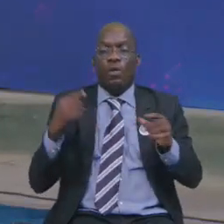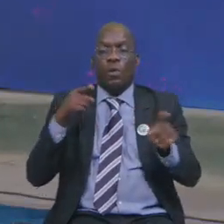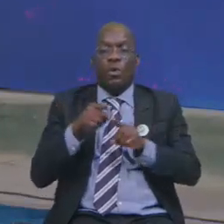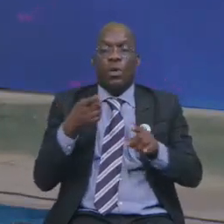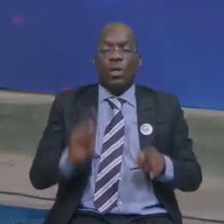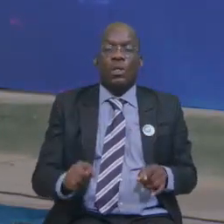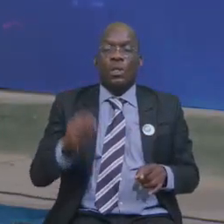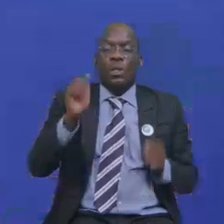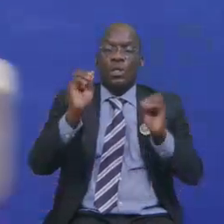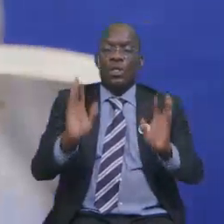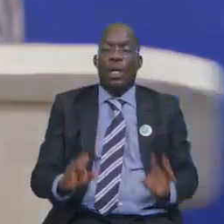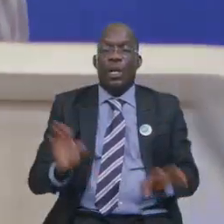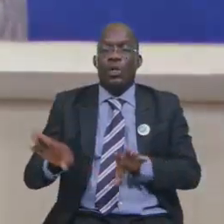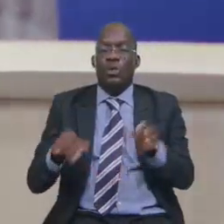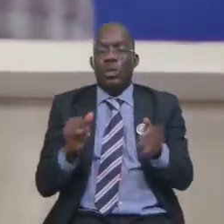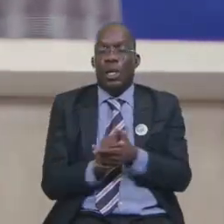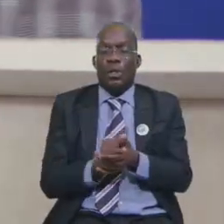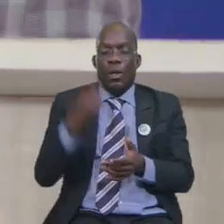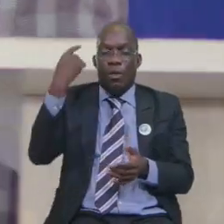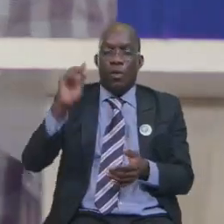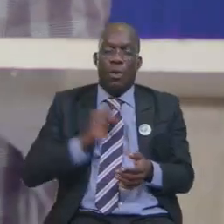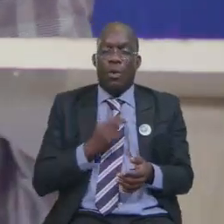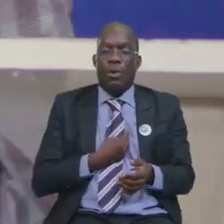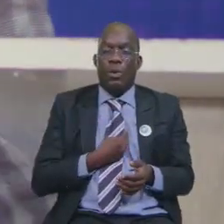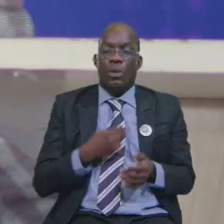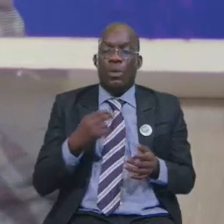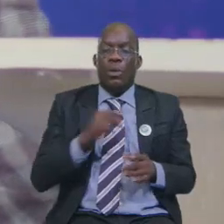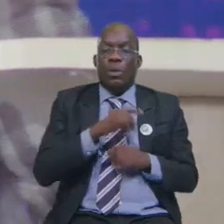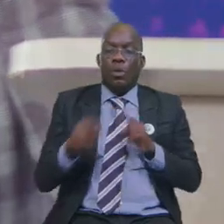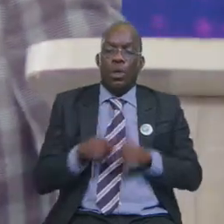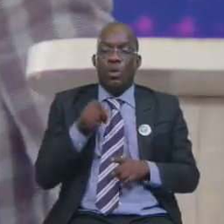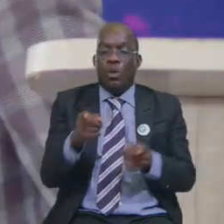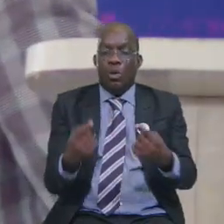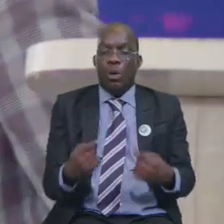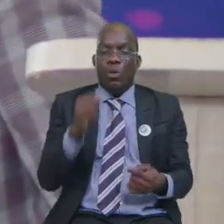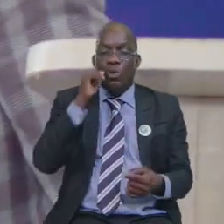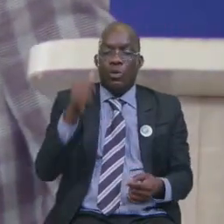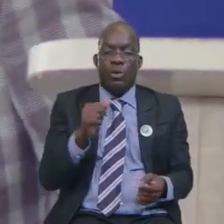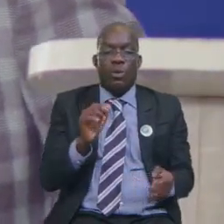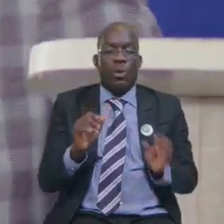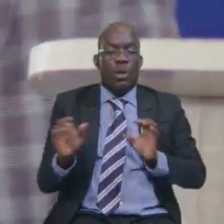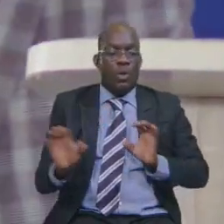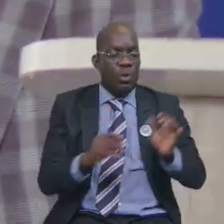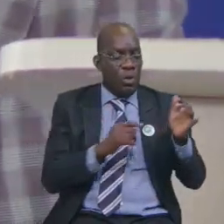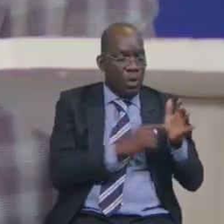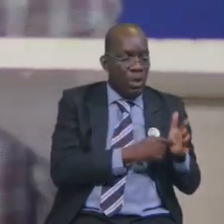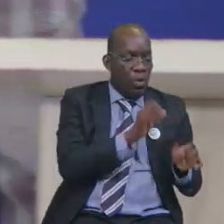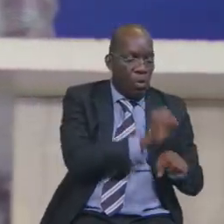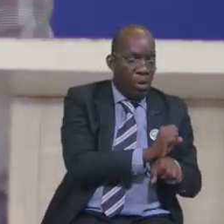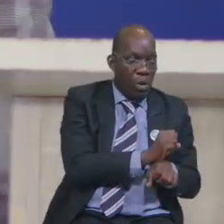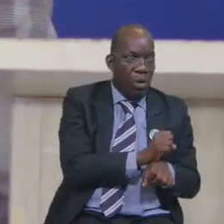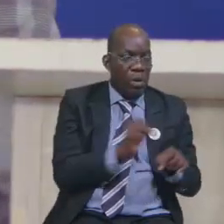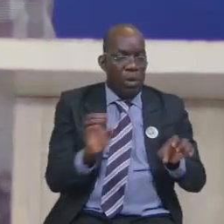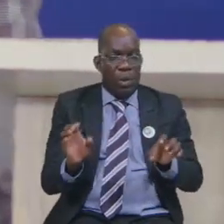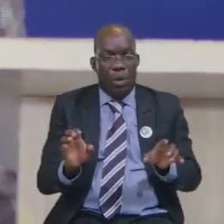to set the deadline. When you are coming tomorrow, you should have done this homework. You should